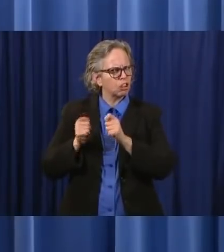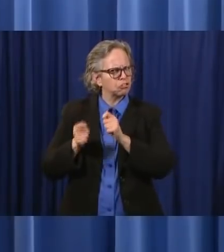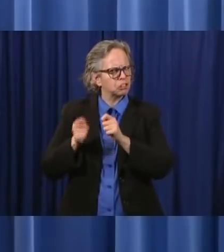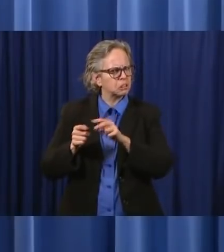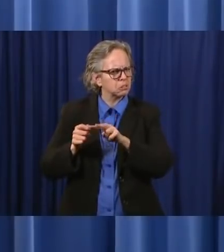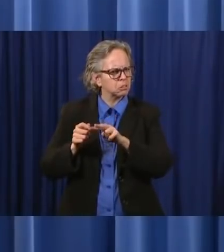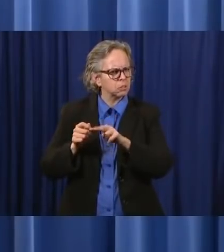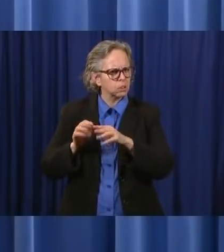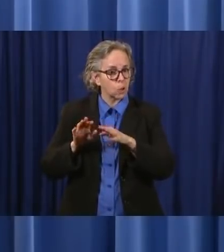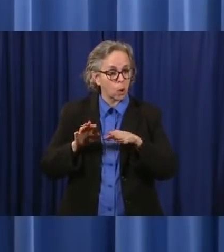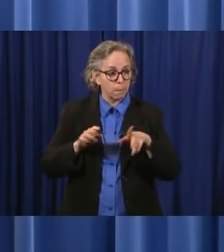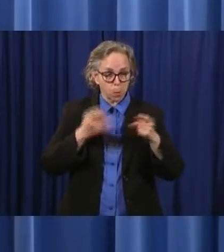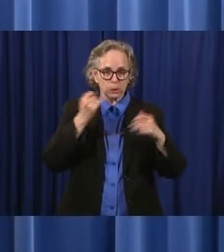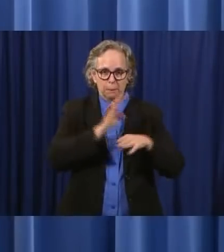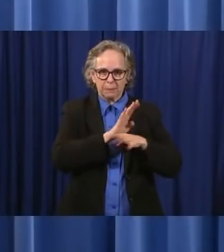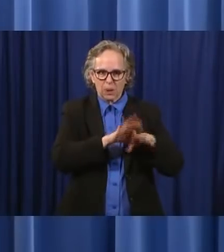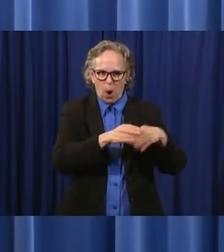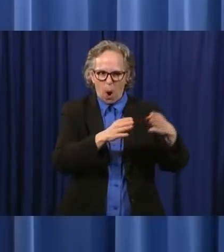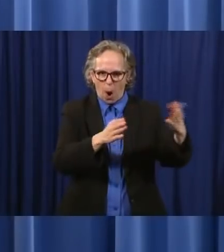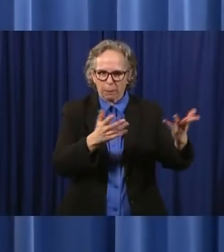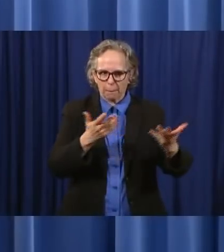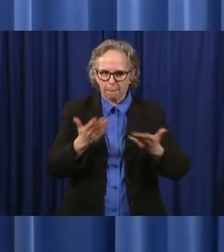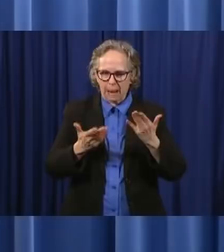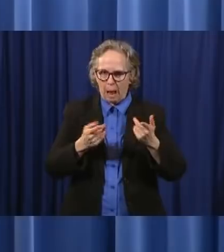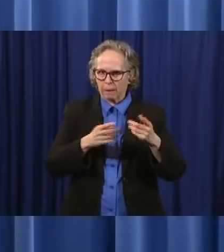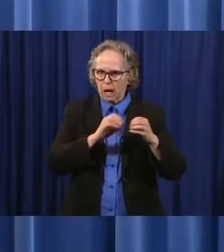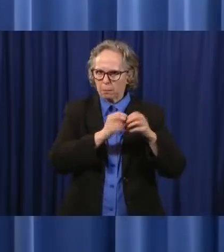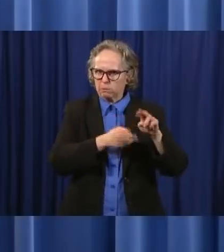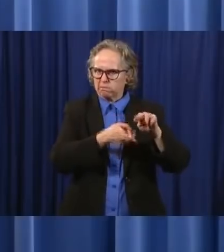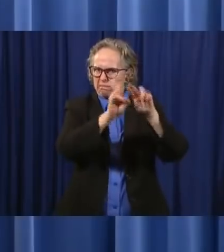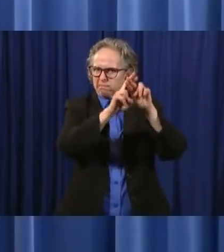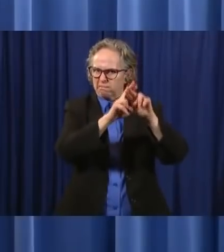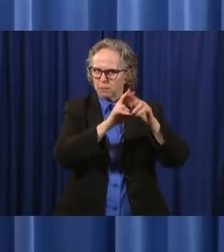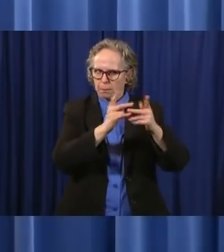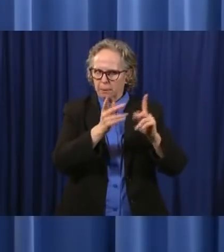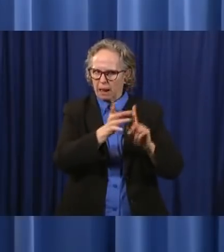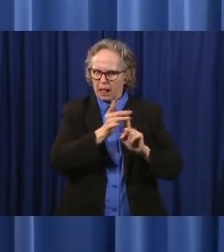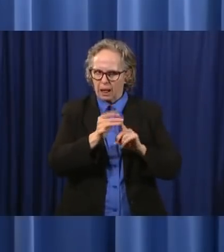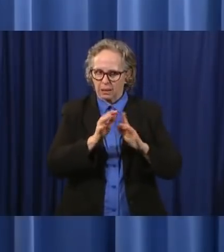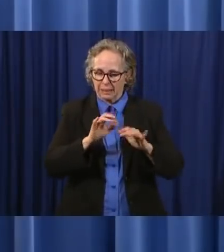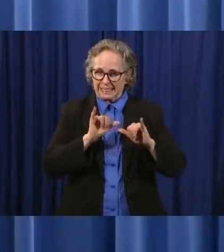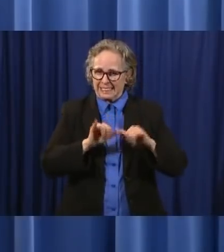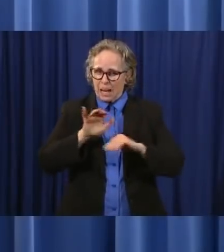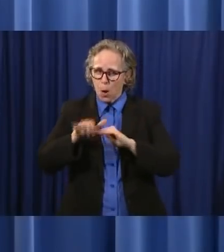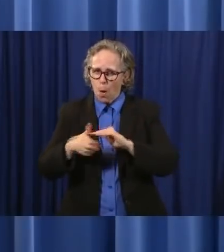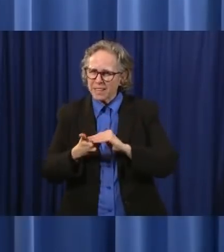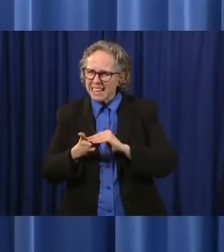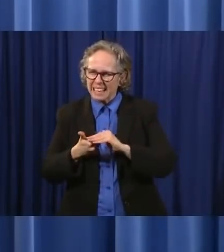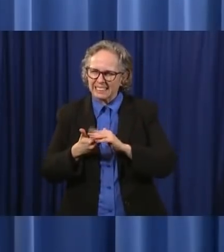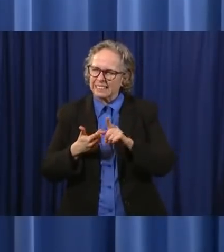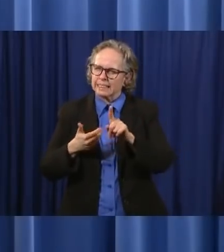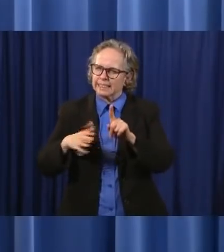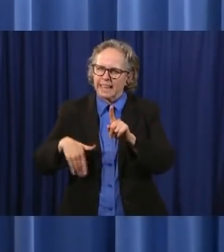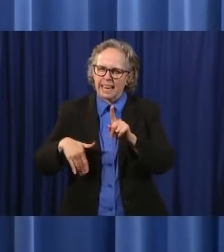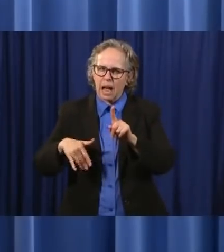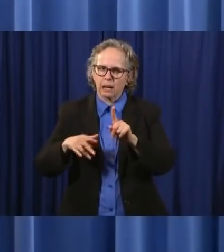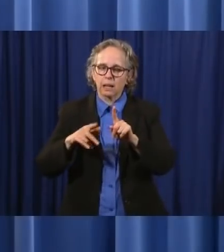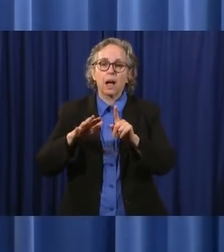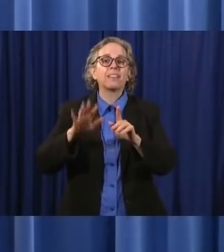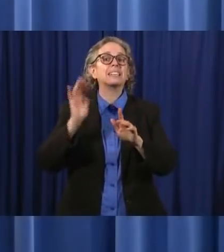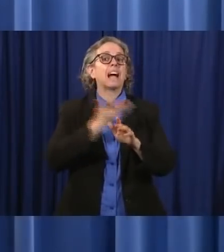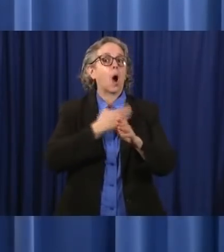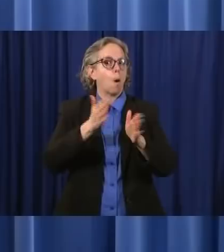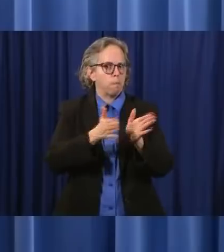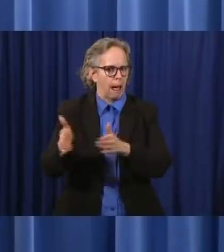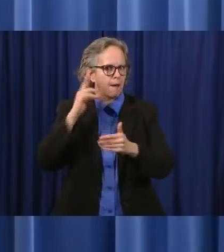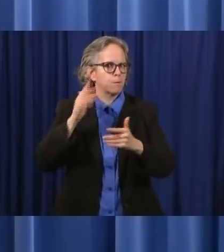up of these procedures. As far as overnight, that would be the next step. Obviously, someone